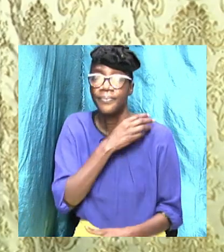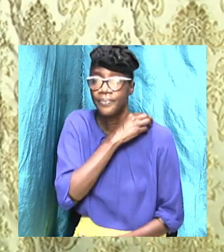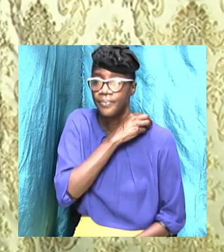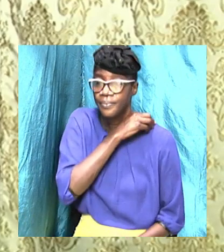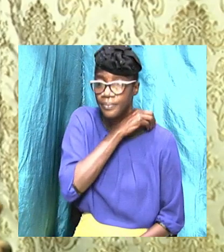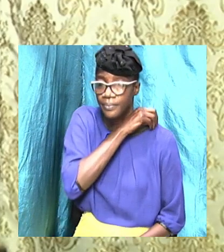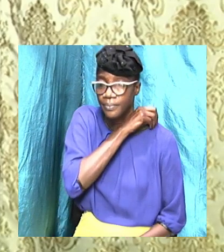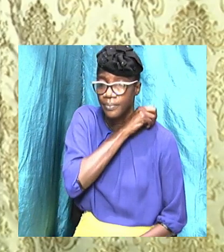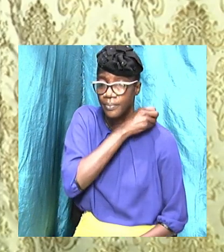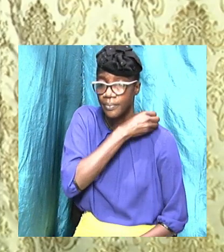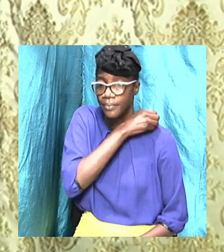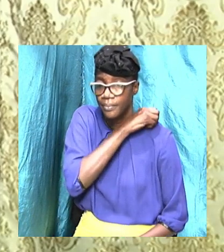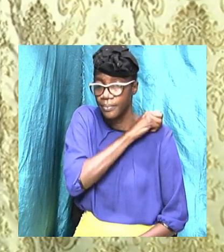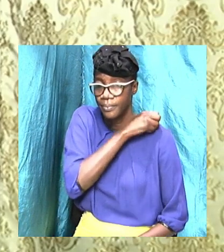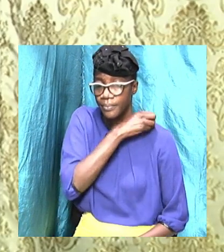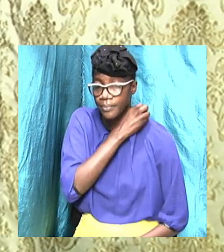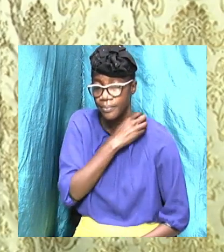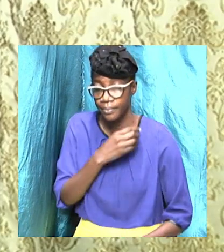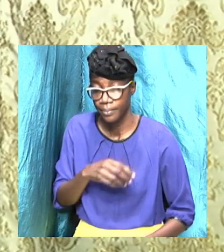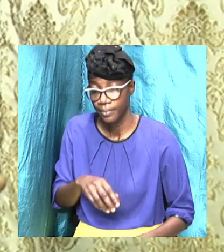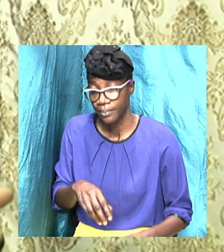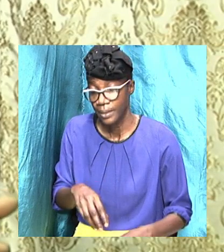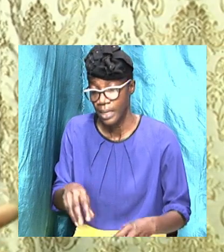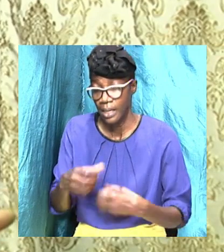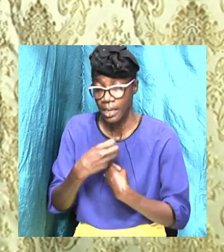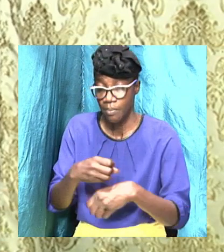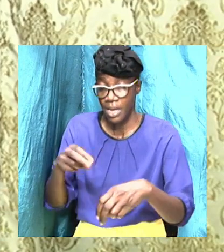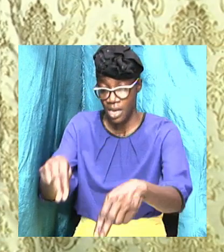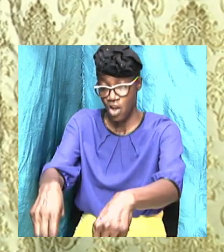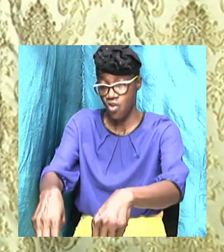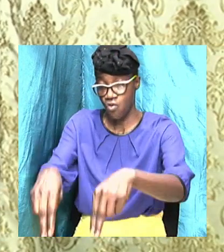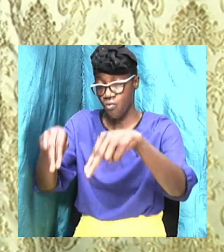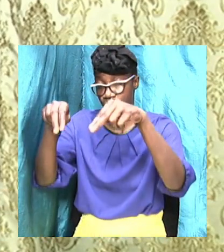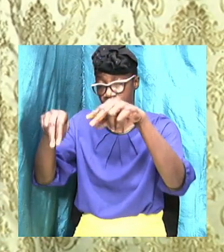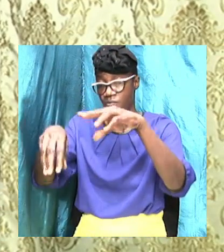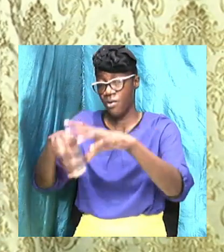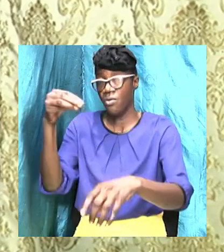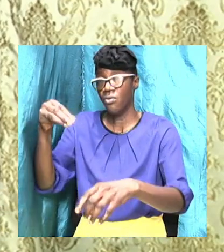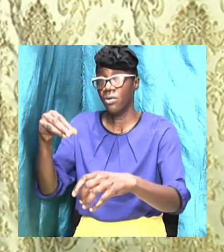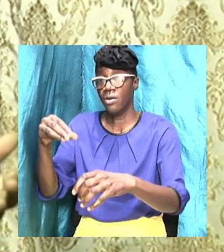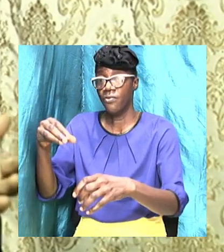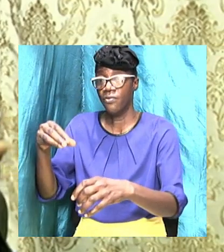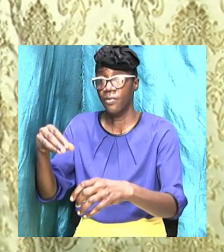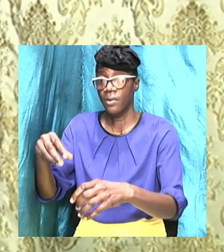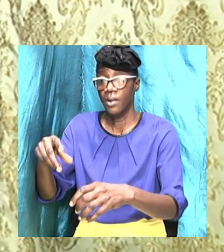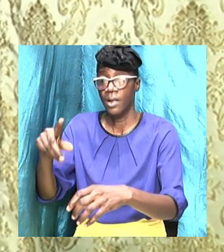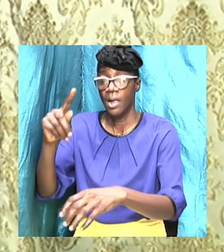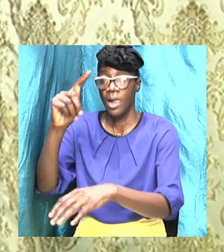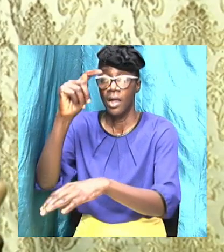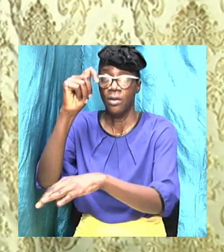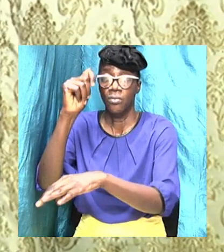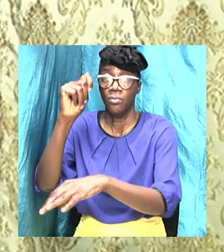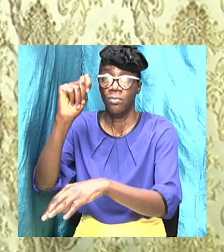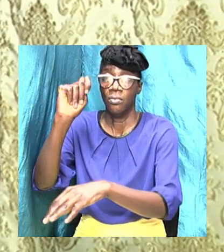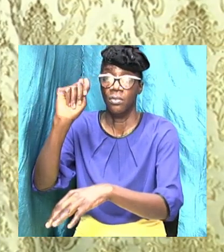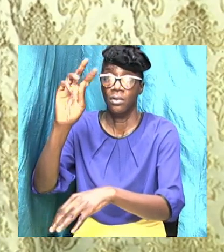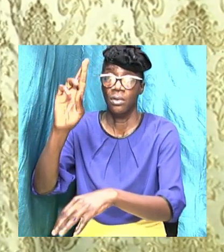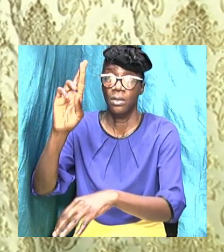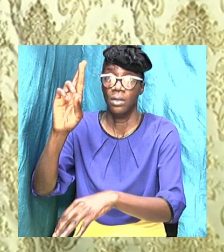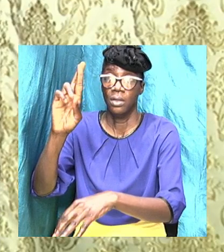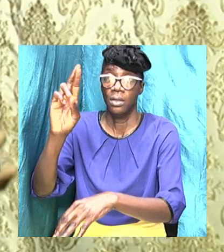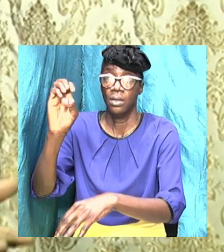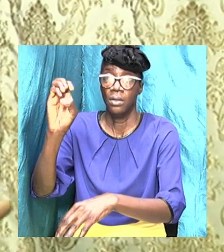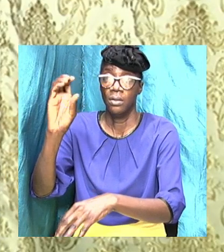I see them make grave tap out of truck, and they make grave tap out of aeroplane, and grave tap out of house shape.